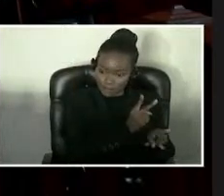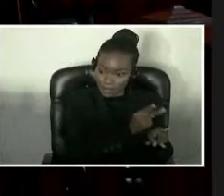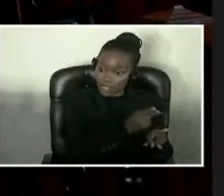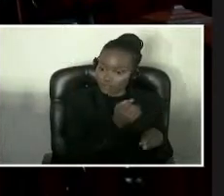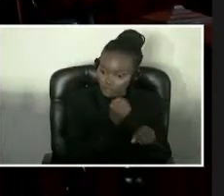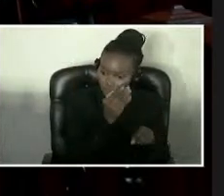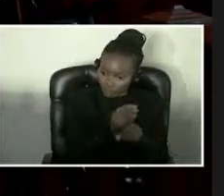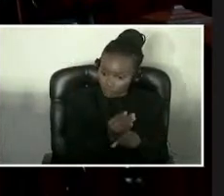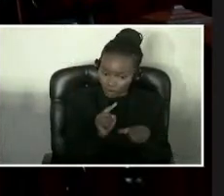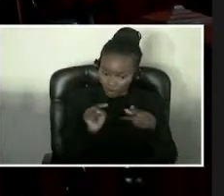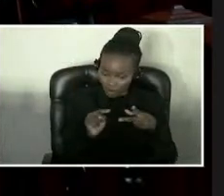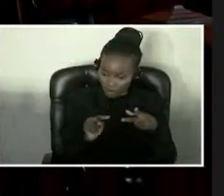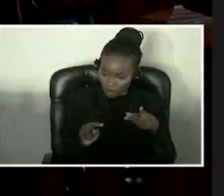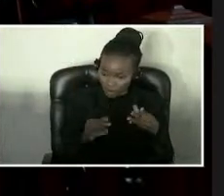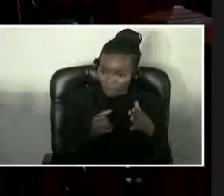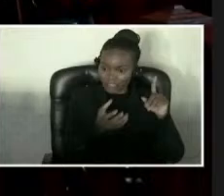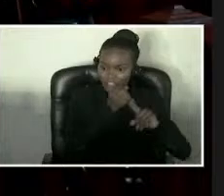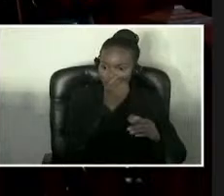these aspirations